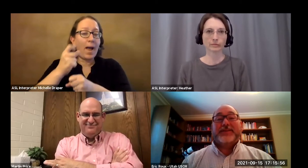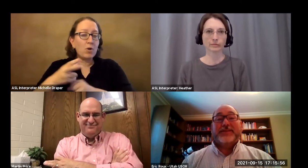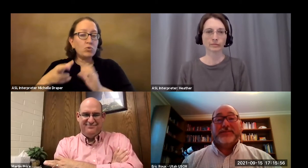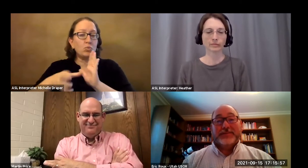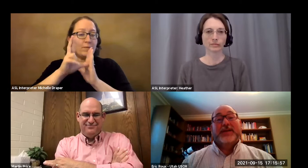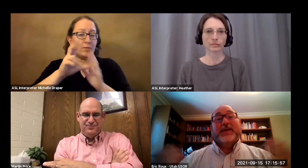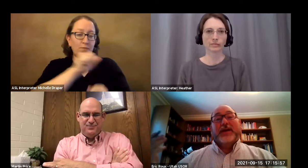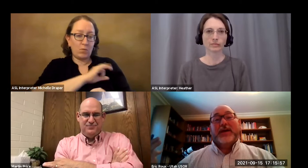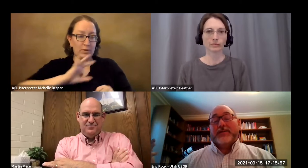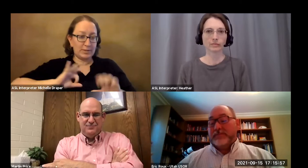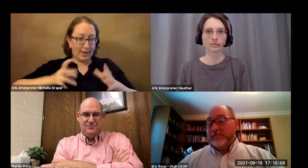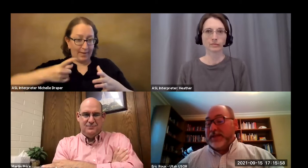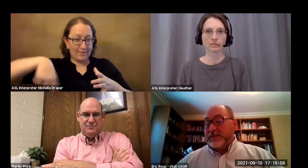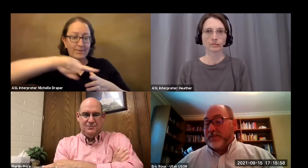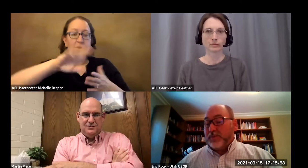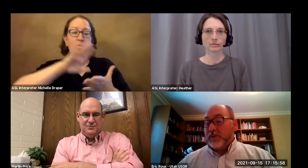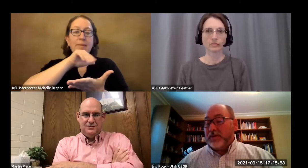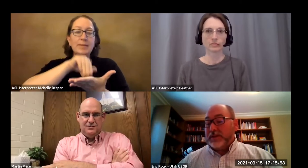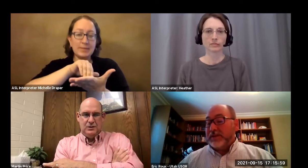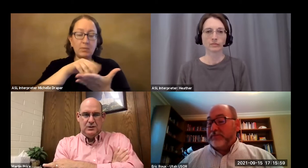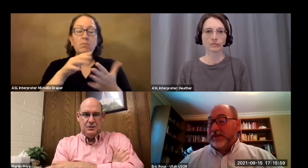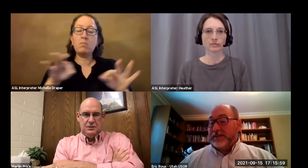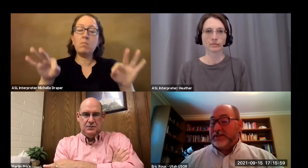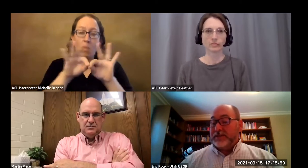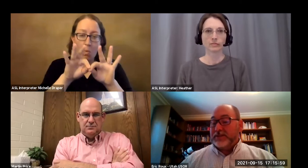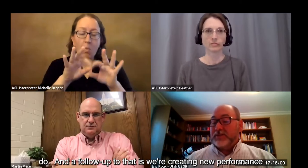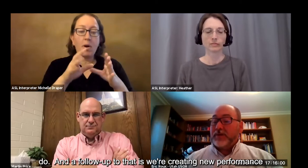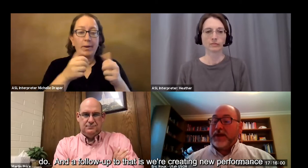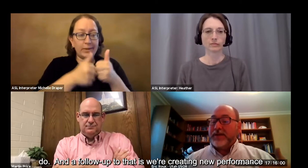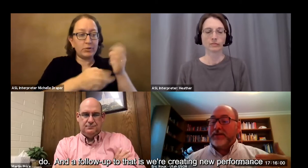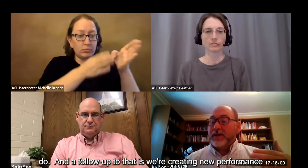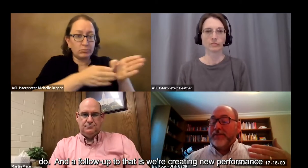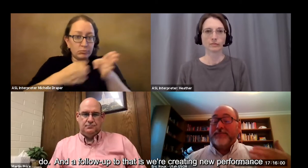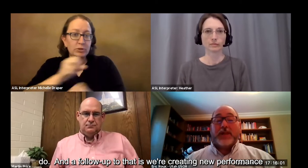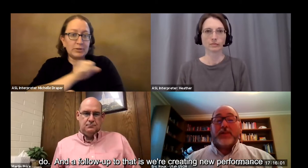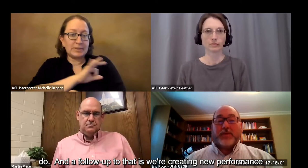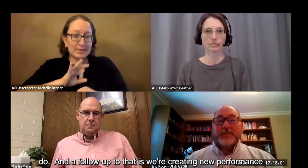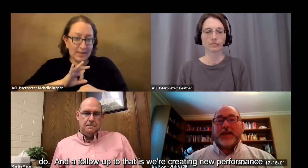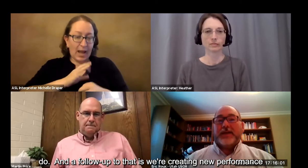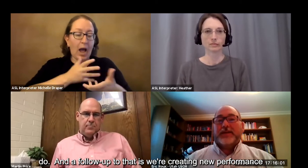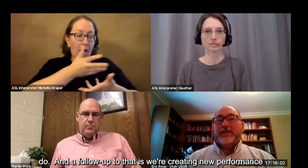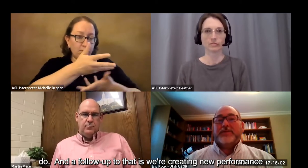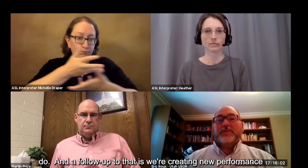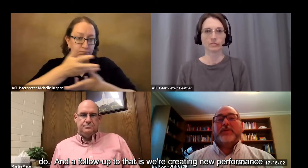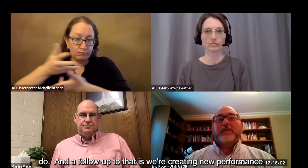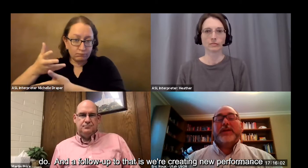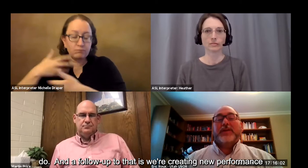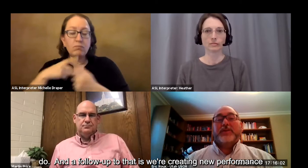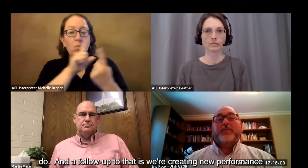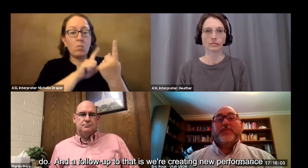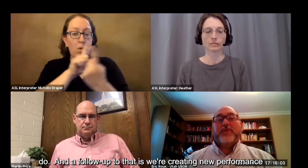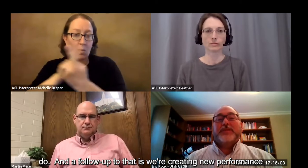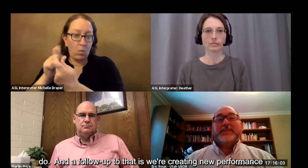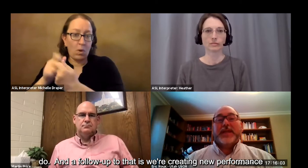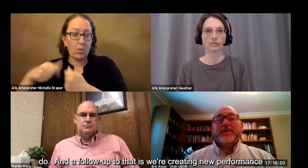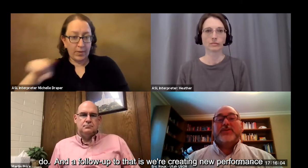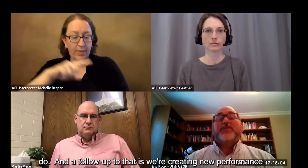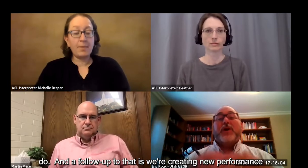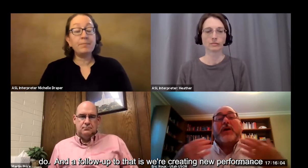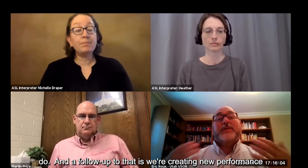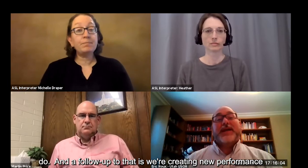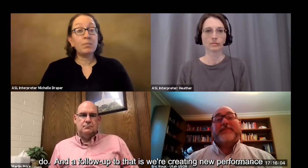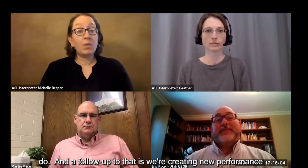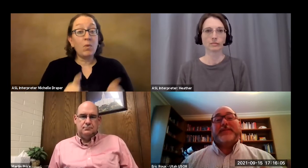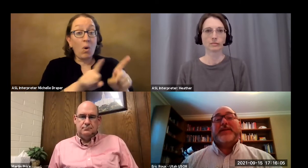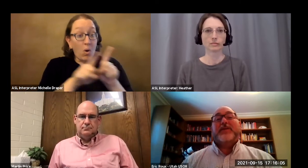at the center. That's an important thing that we need to do. And the follow-up to that is we're creating new performance standards